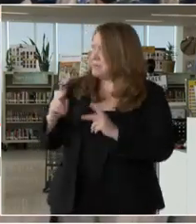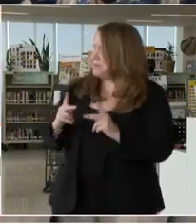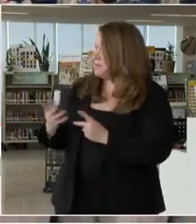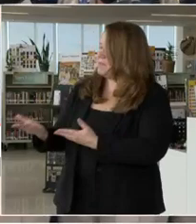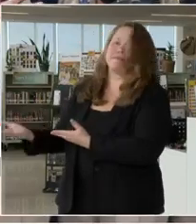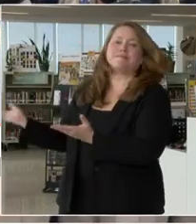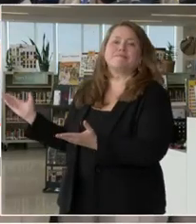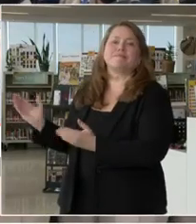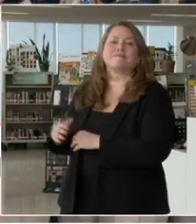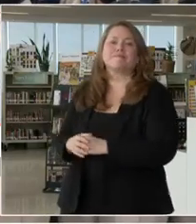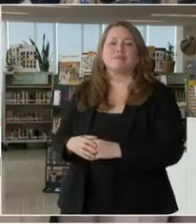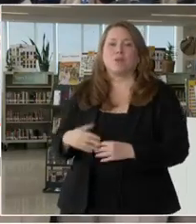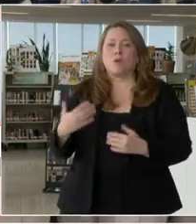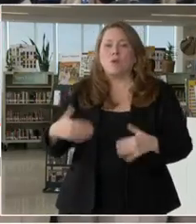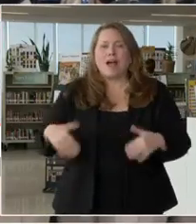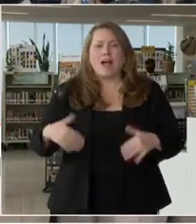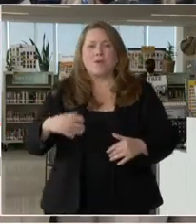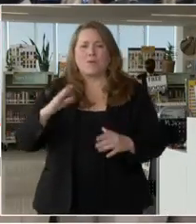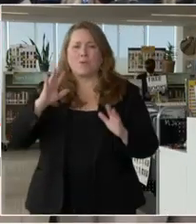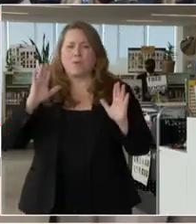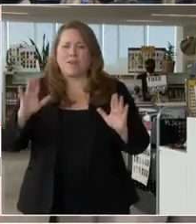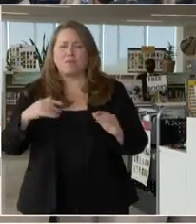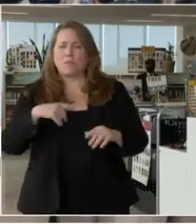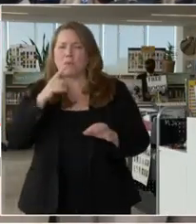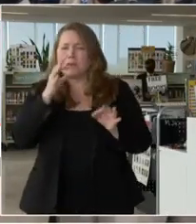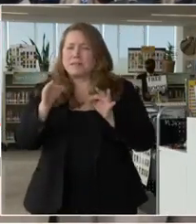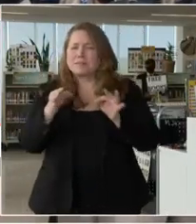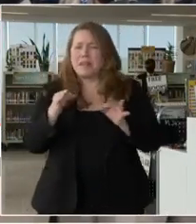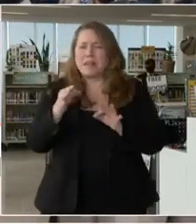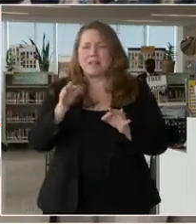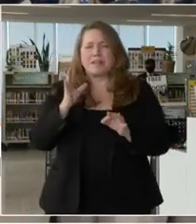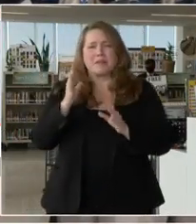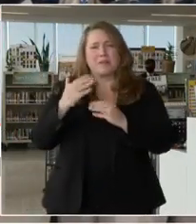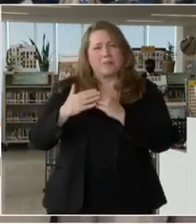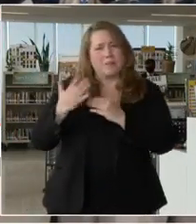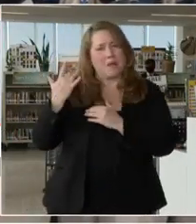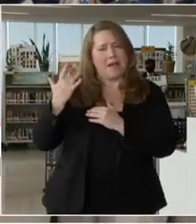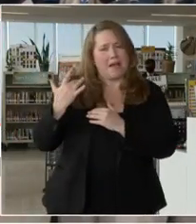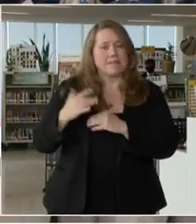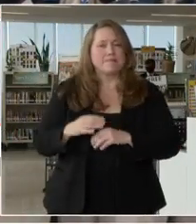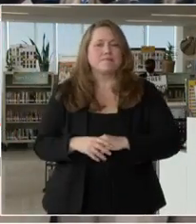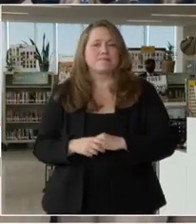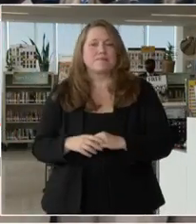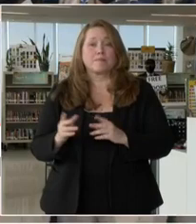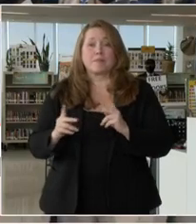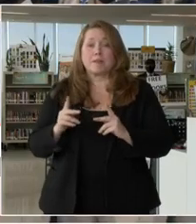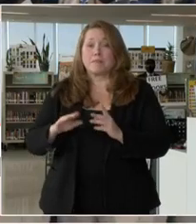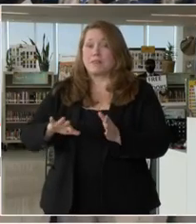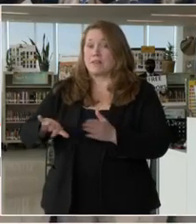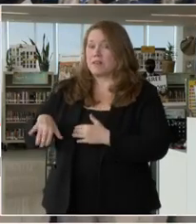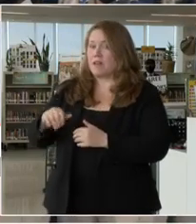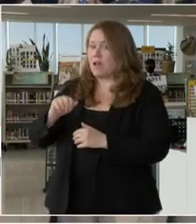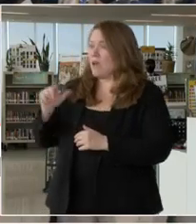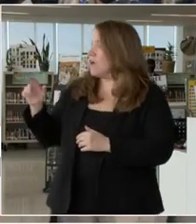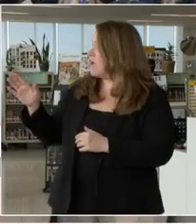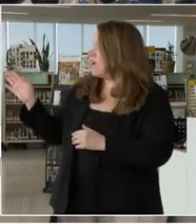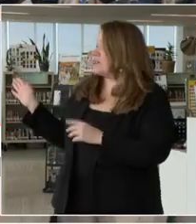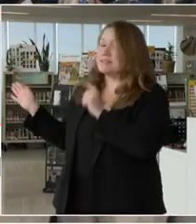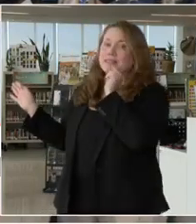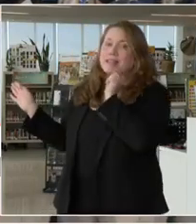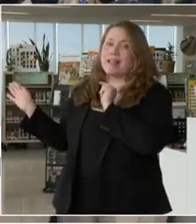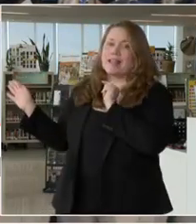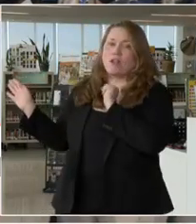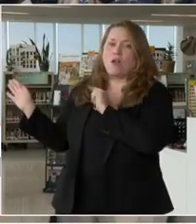me. This is remarkable, and I'll explain it in a second. The young people over here in the tan, all police